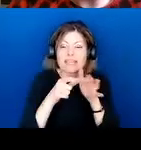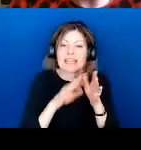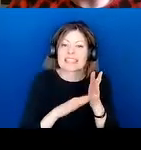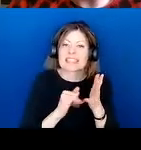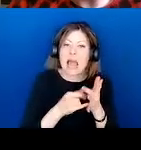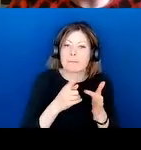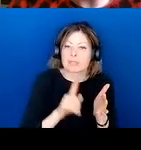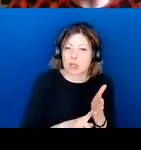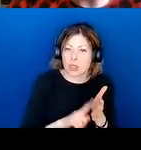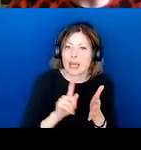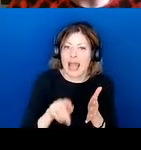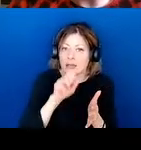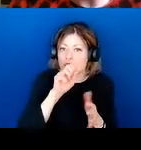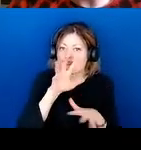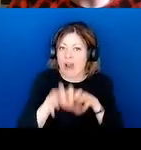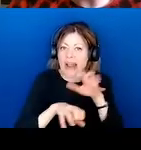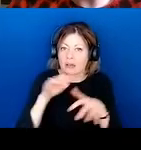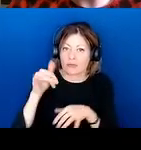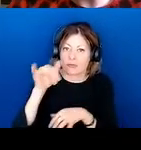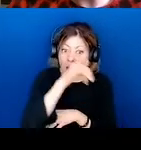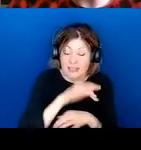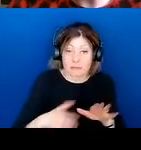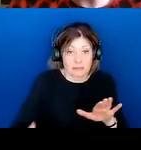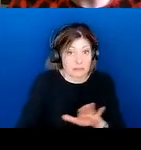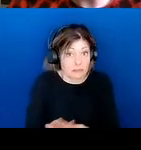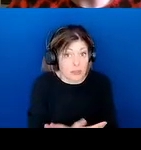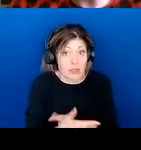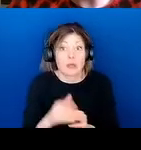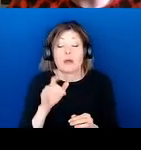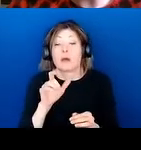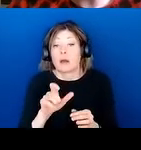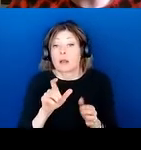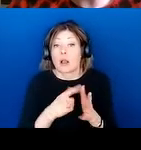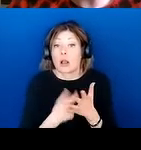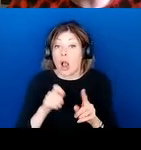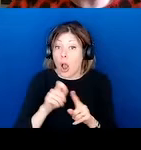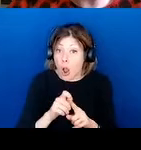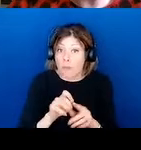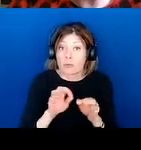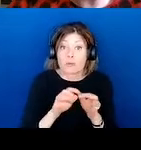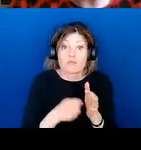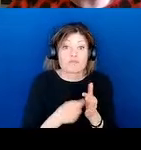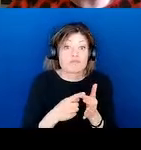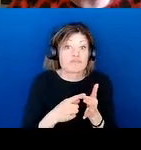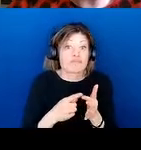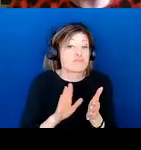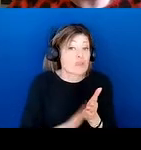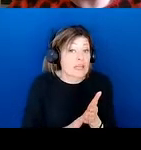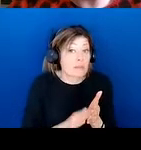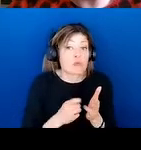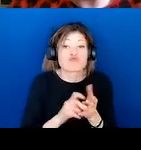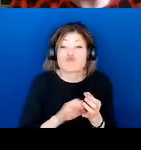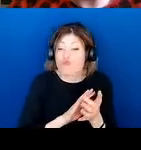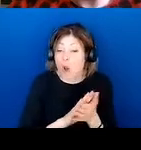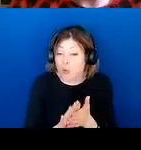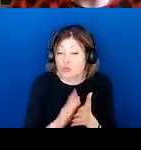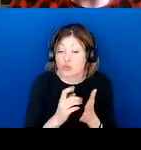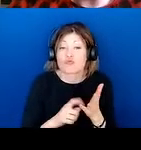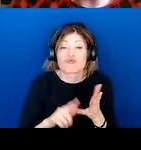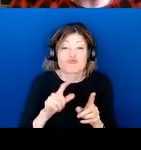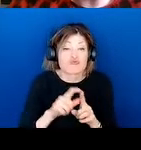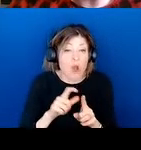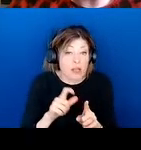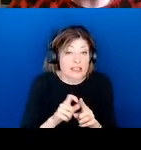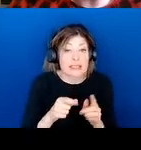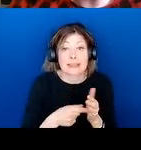carp, bream, roach, rudd, tench, perch, and pike. You